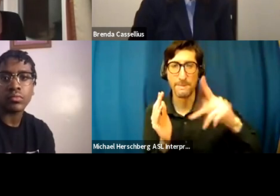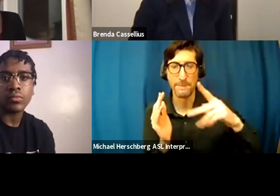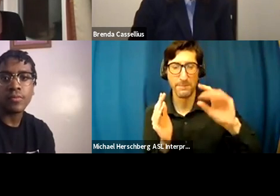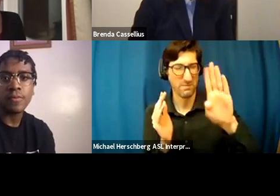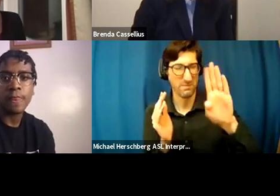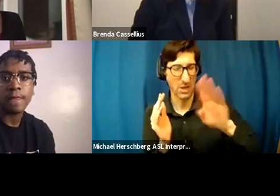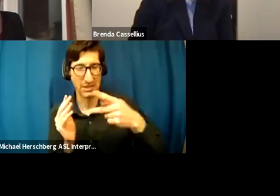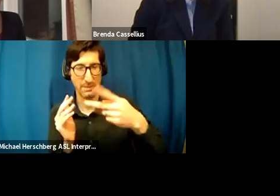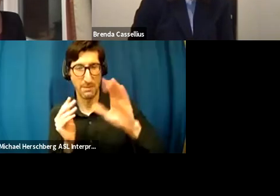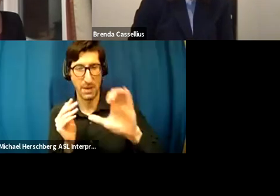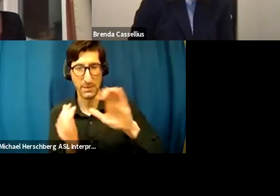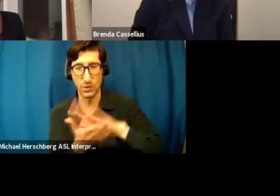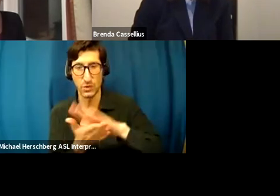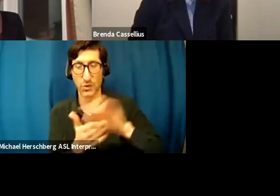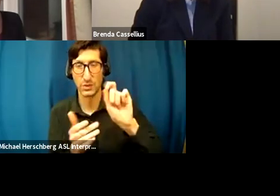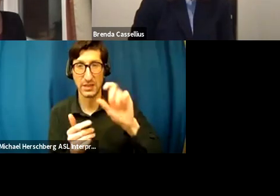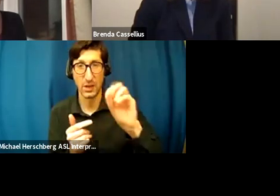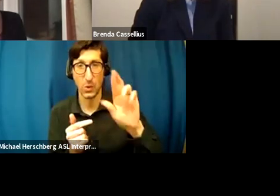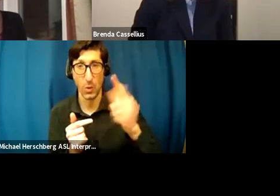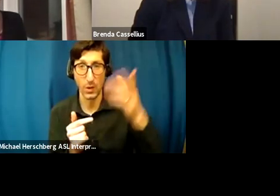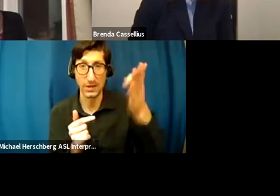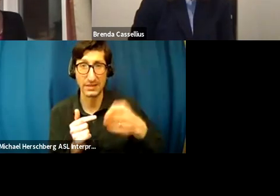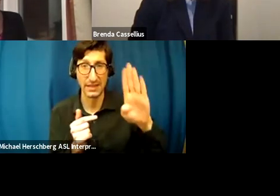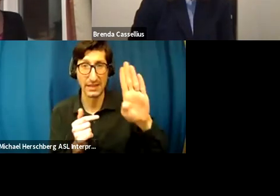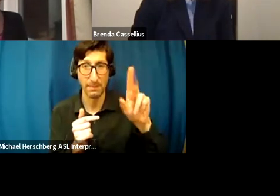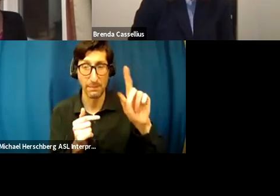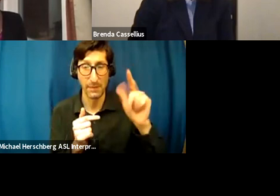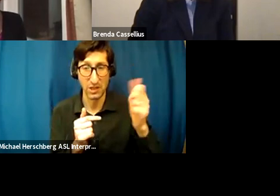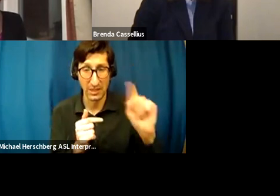bostonpublicschools.org/budget. You can email your comments to